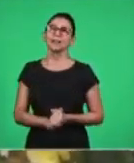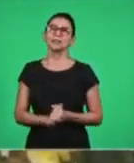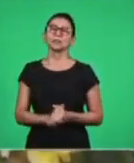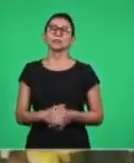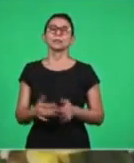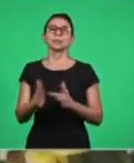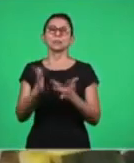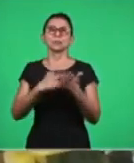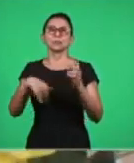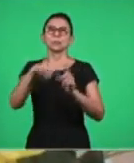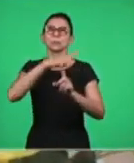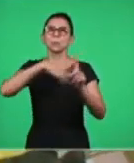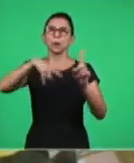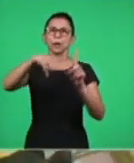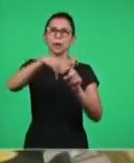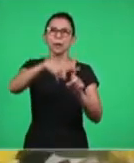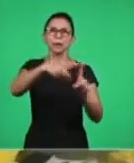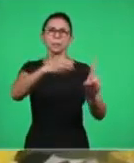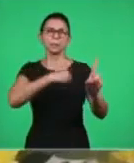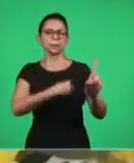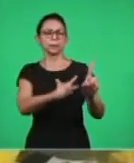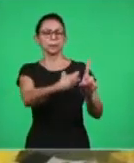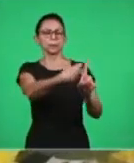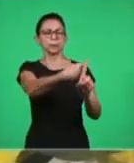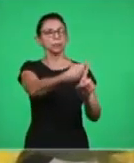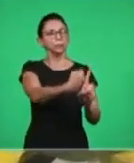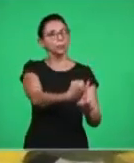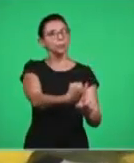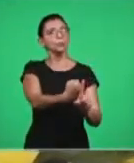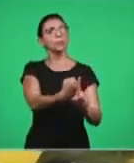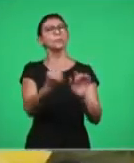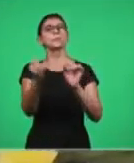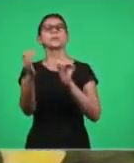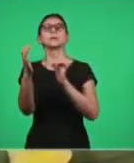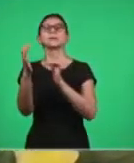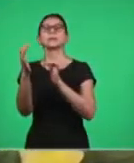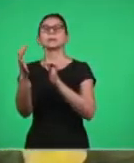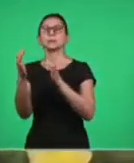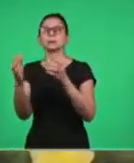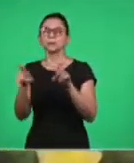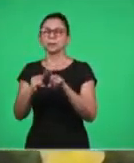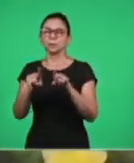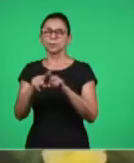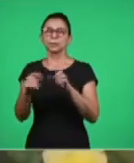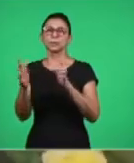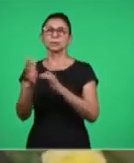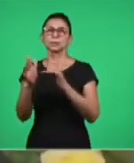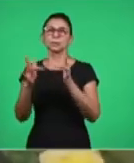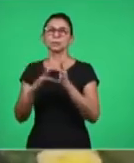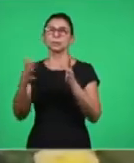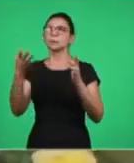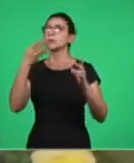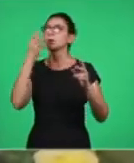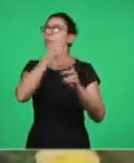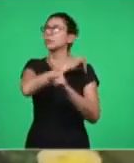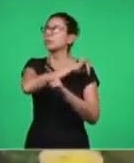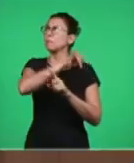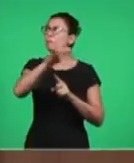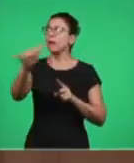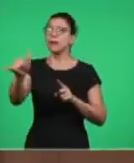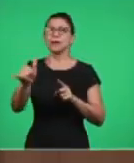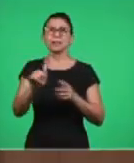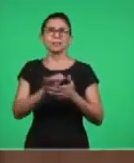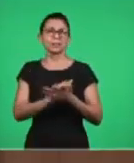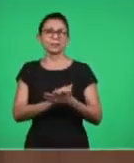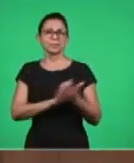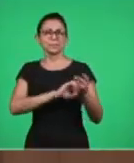He is a perfect man, a prophet, a man that was despised by all,